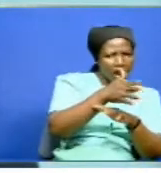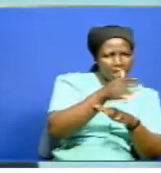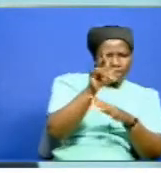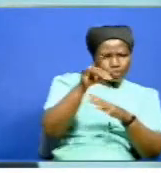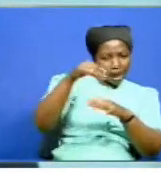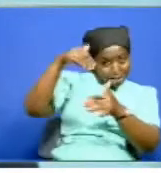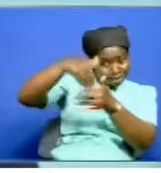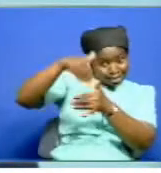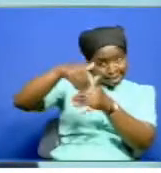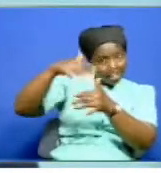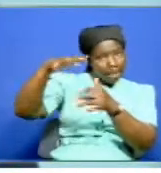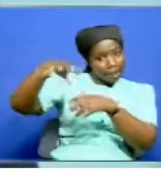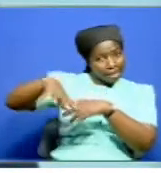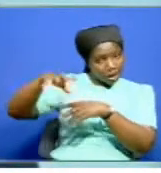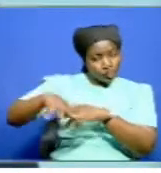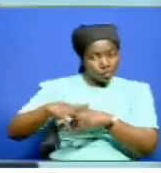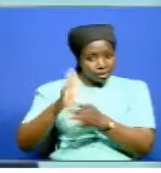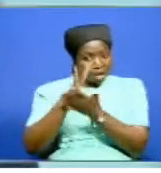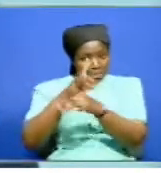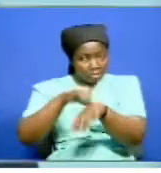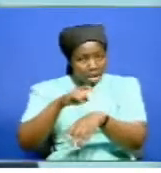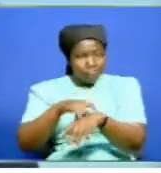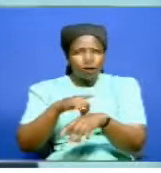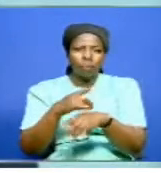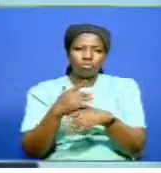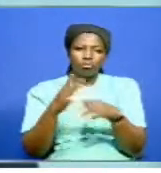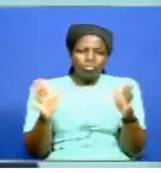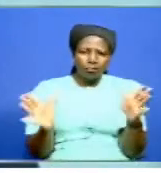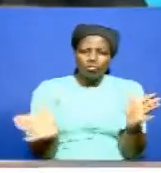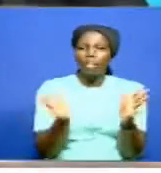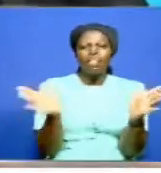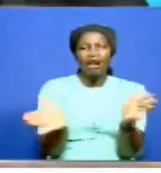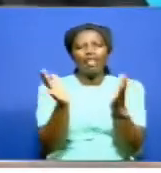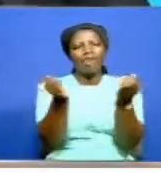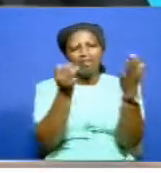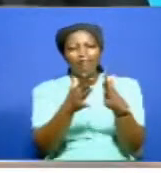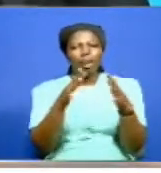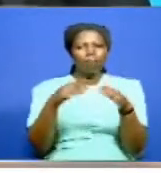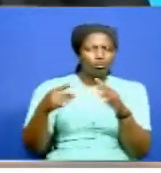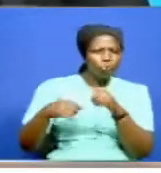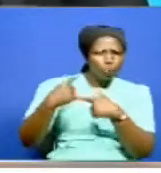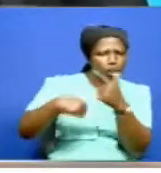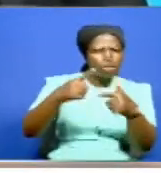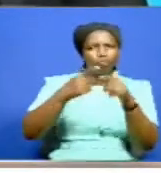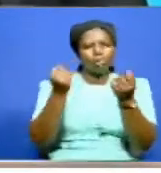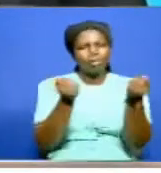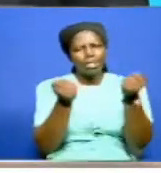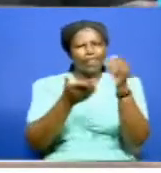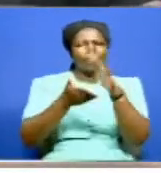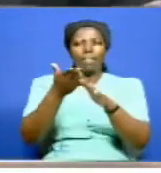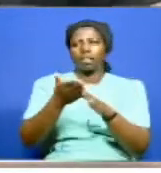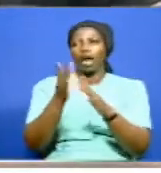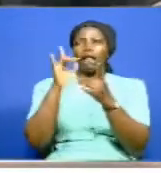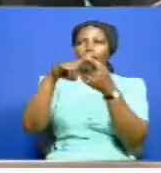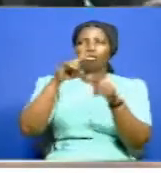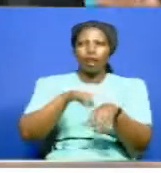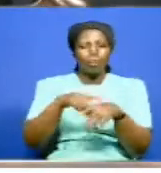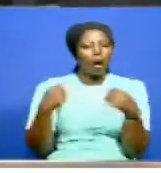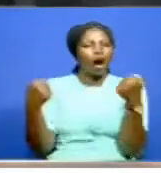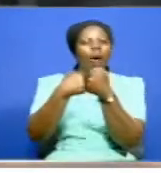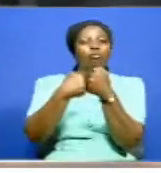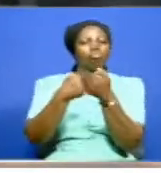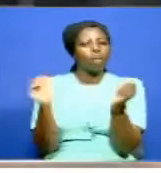in that matatu, and sometimes even cheer the matatu driver on. Until an accident happened, then we turn back and